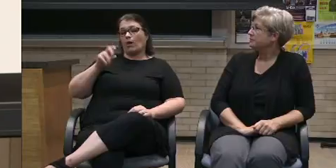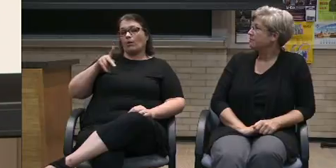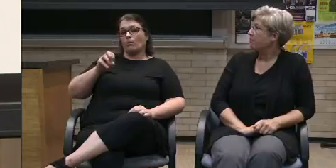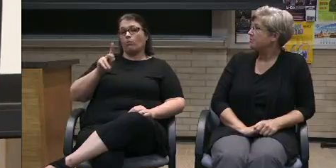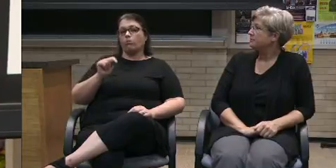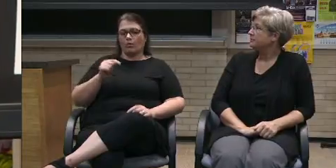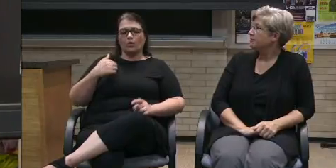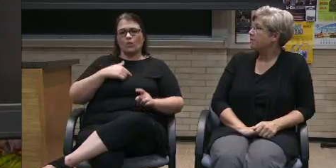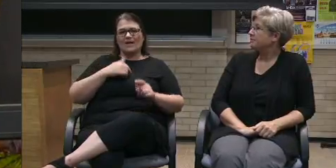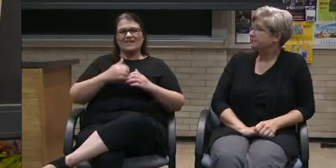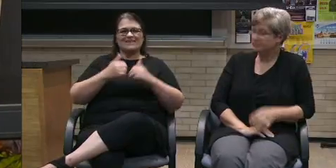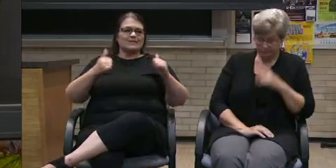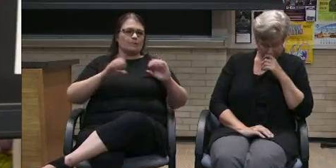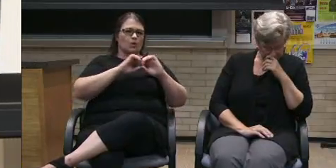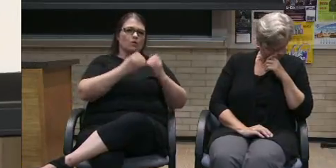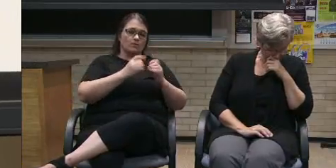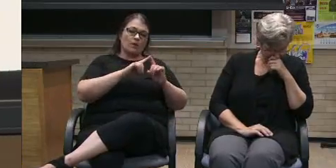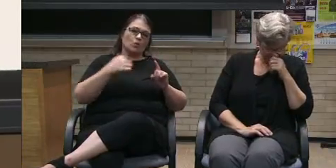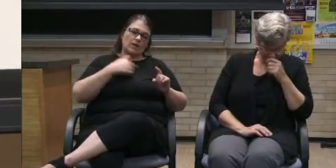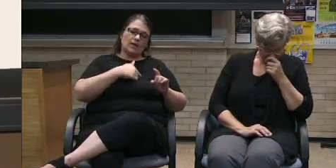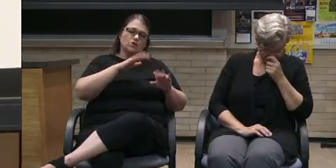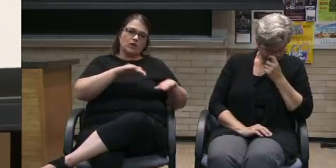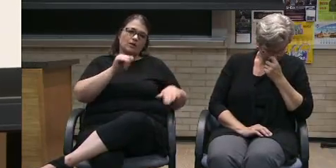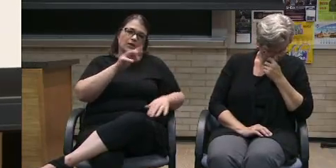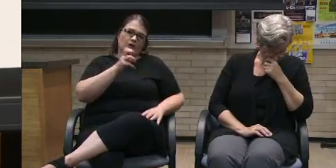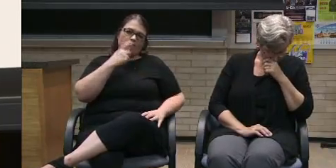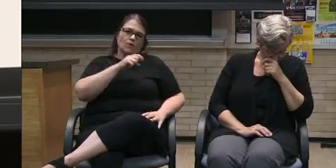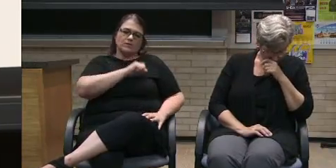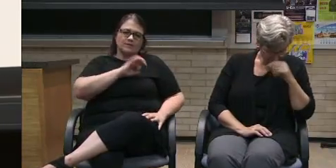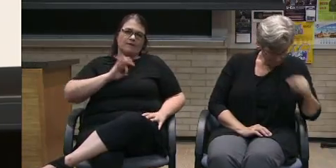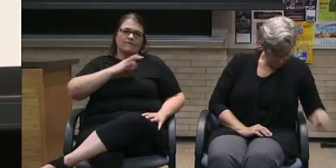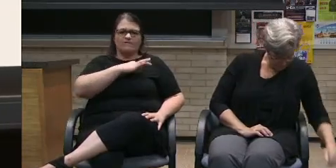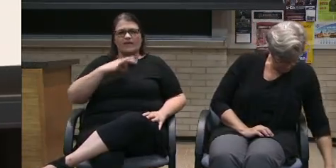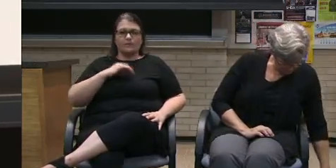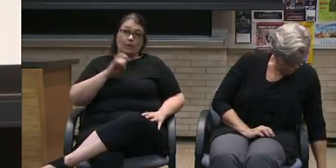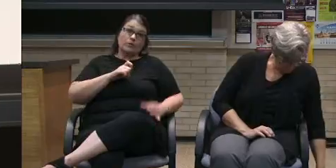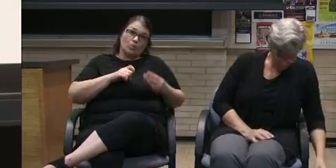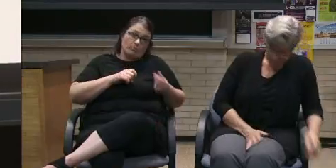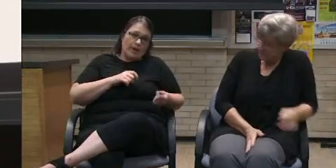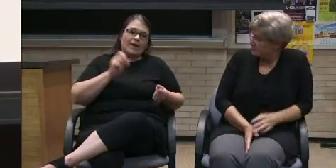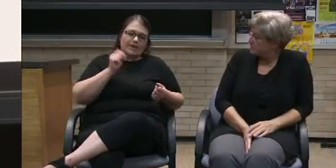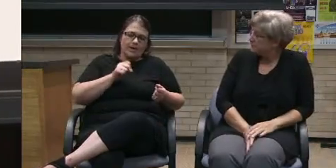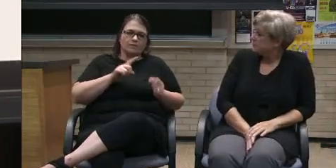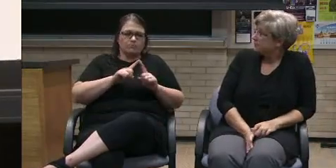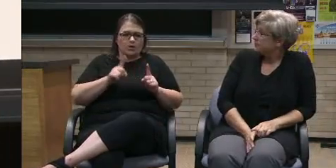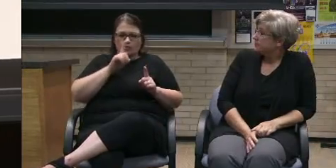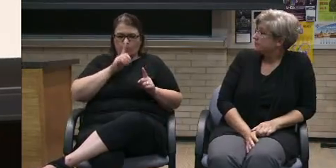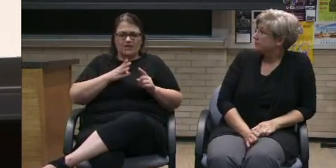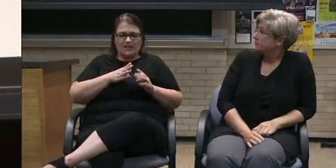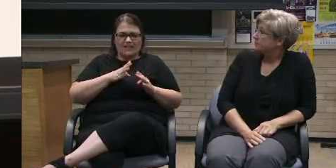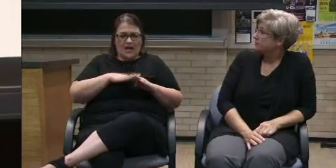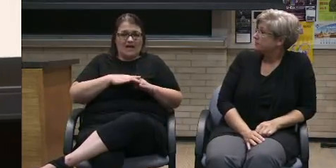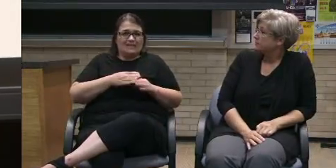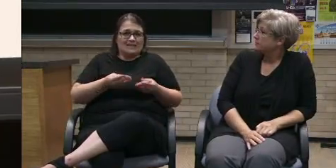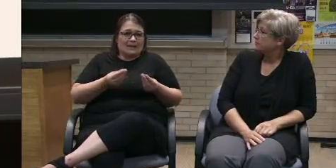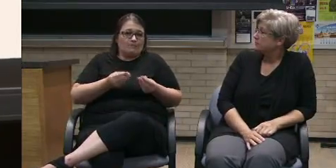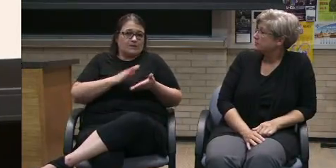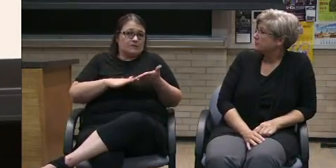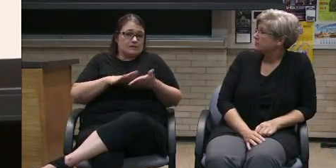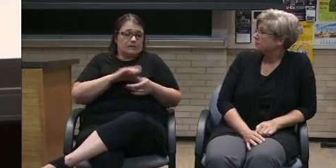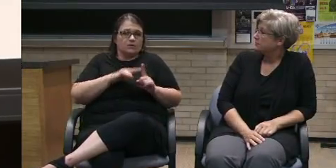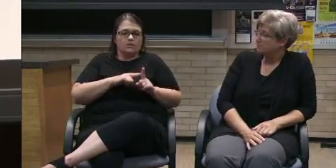separate organization, but we had childcare for faculty, staff. It was paid, you had to pay for it, but it was right next to, it was actually on campus. So